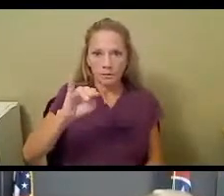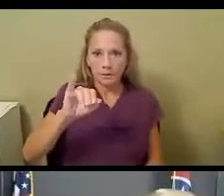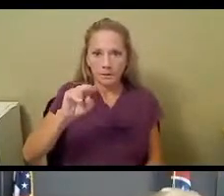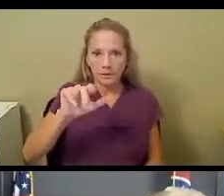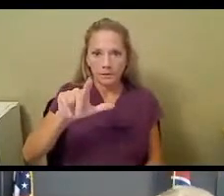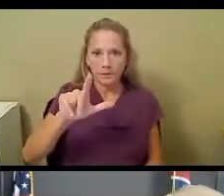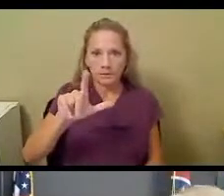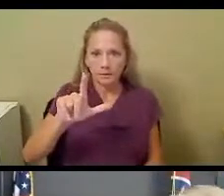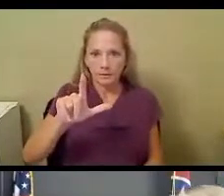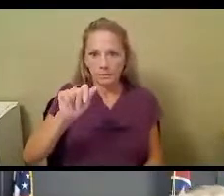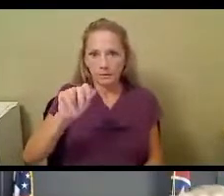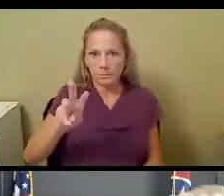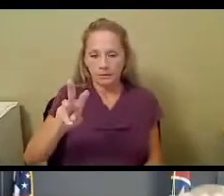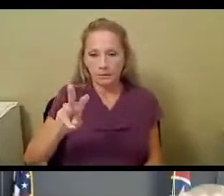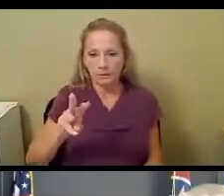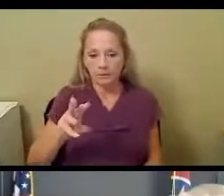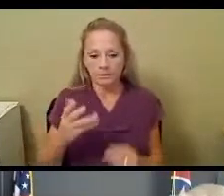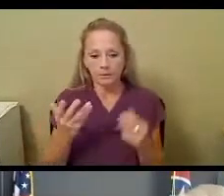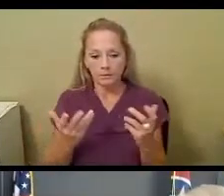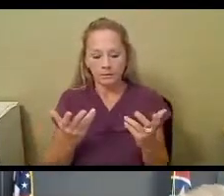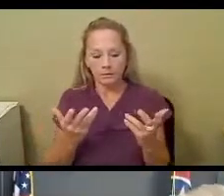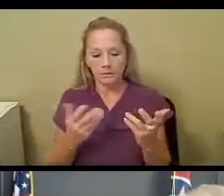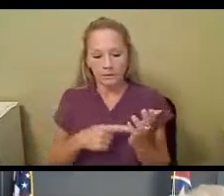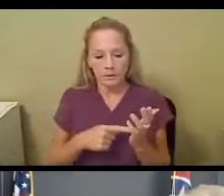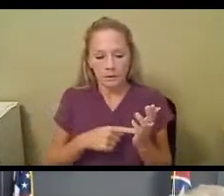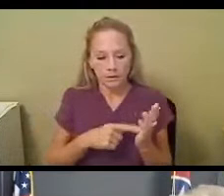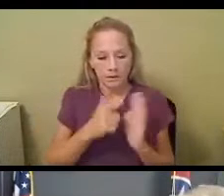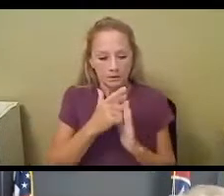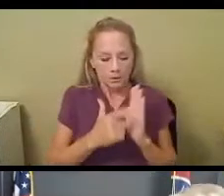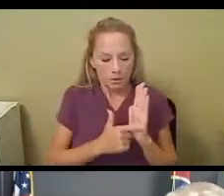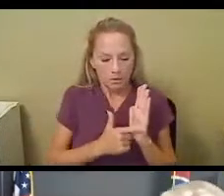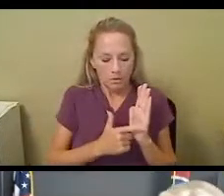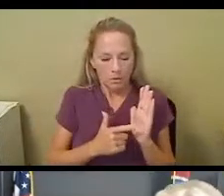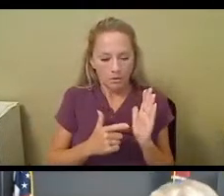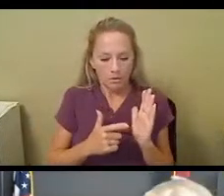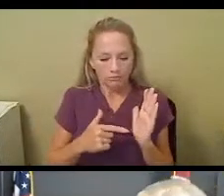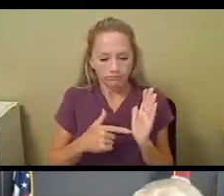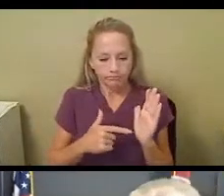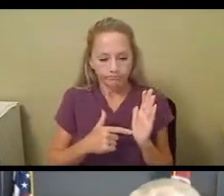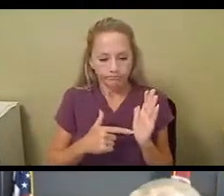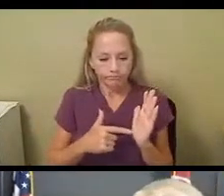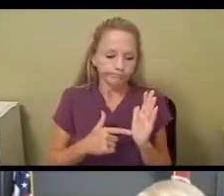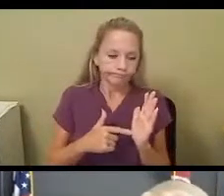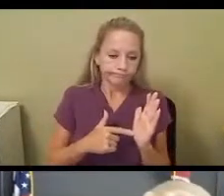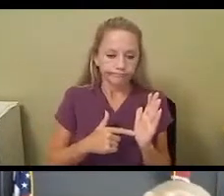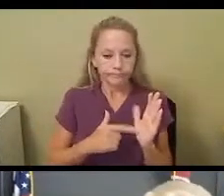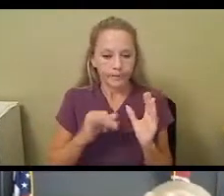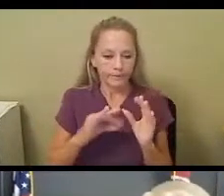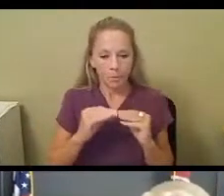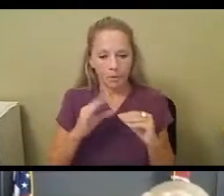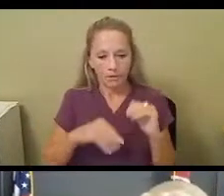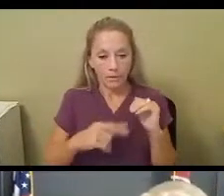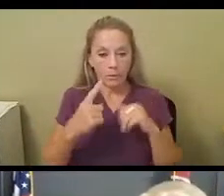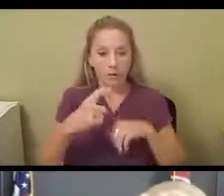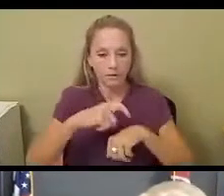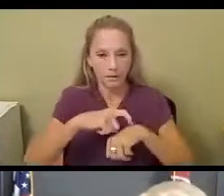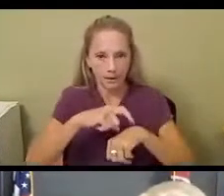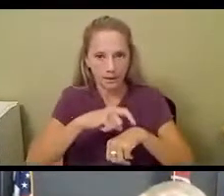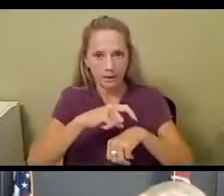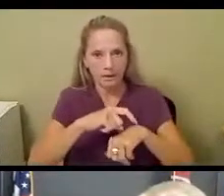enhanced penalty under the statute for multiple offenses. I suppose that where you get